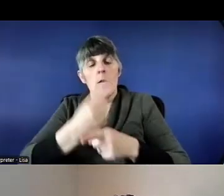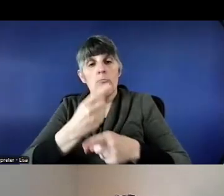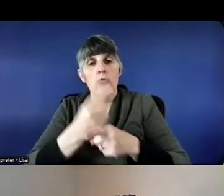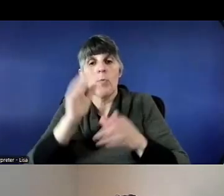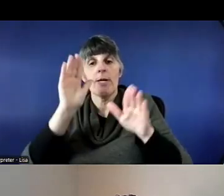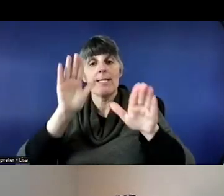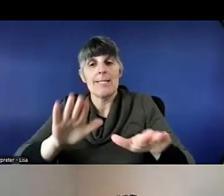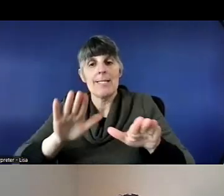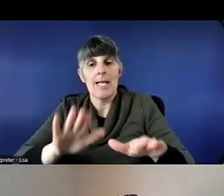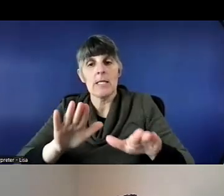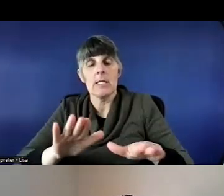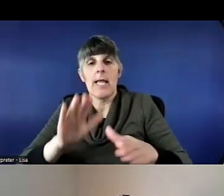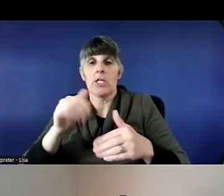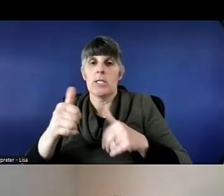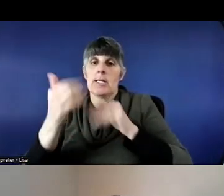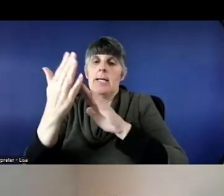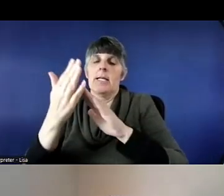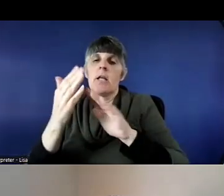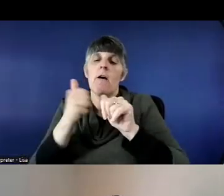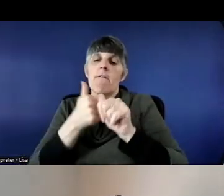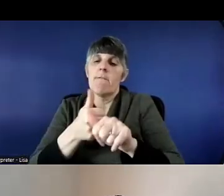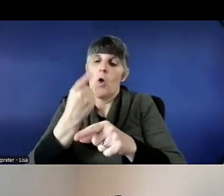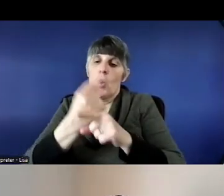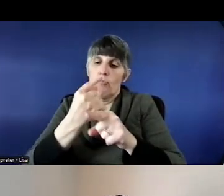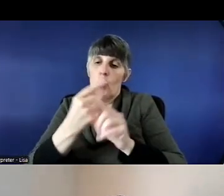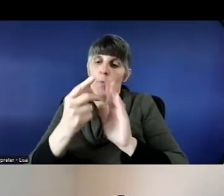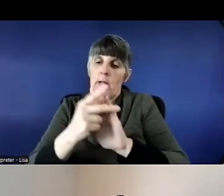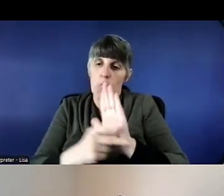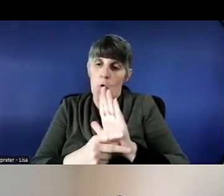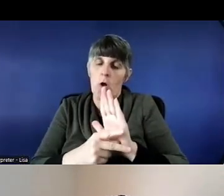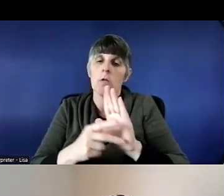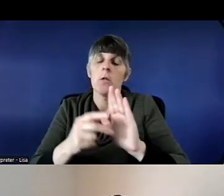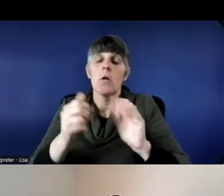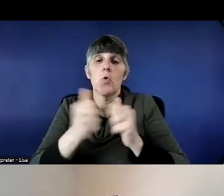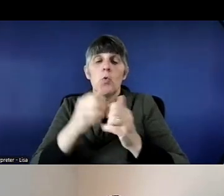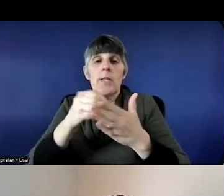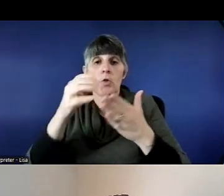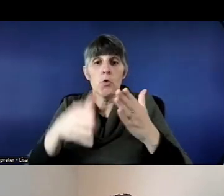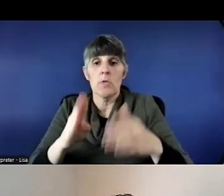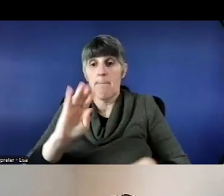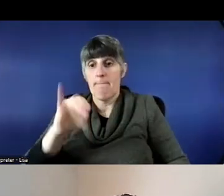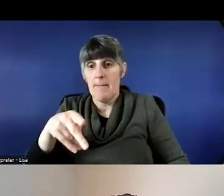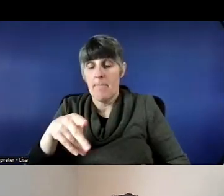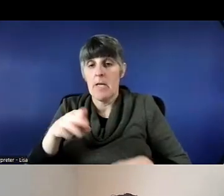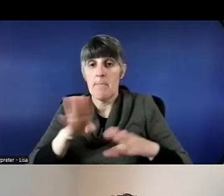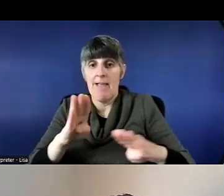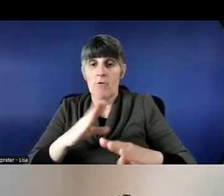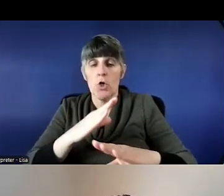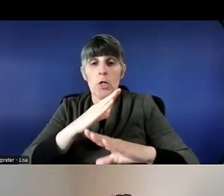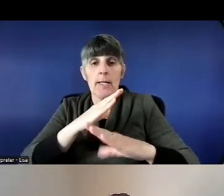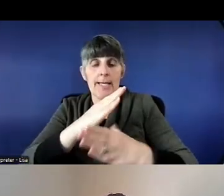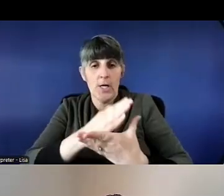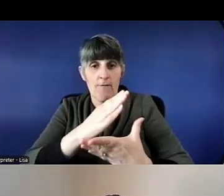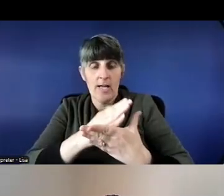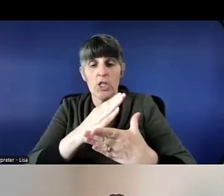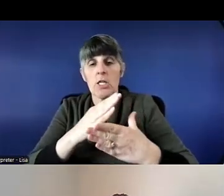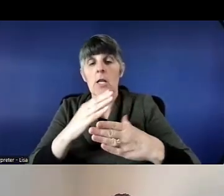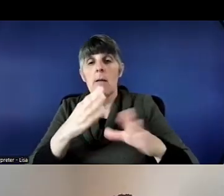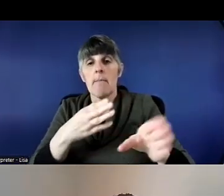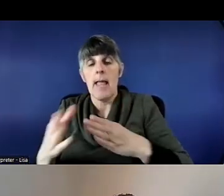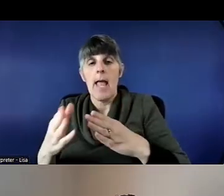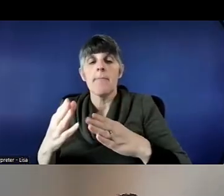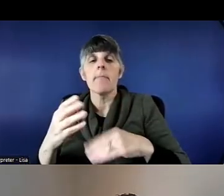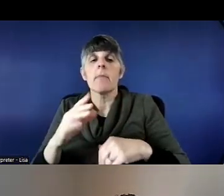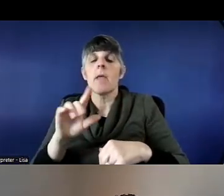de-escalation techniques, follow appropriate protocols in the student's BIP or behavior intervention plan, if applicable, and only turn